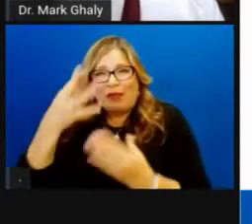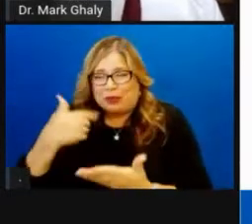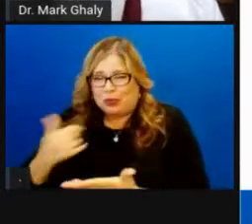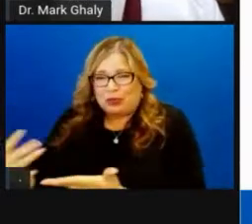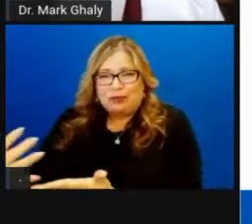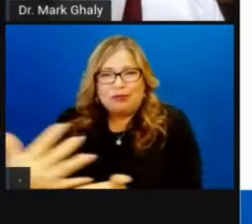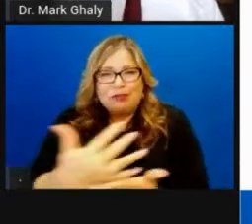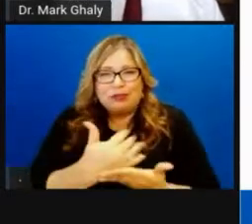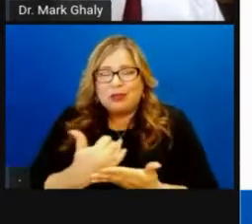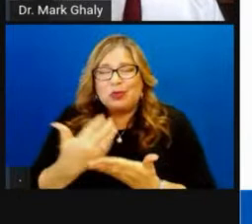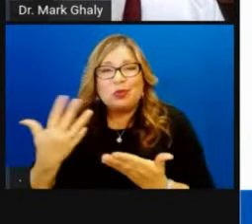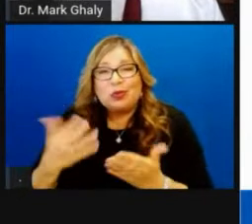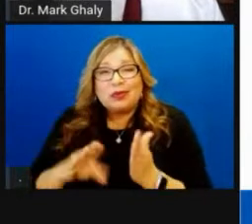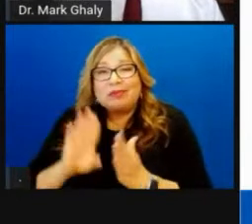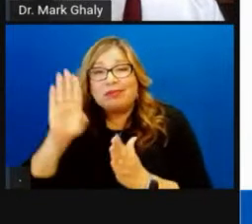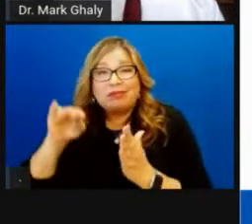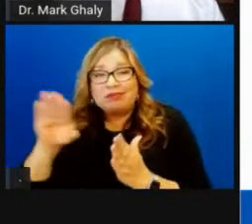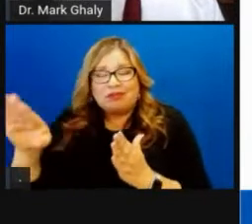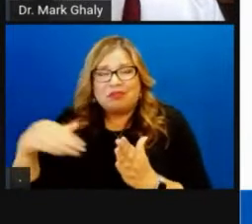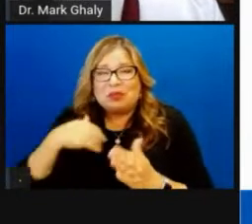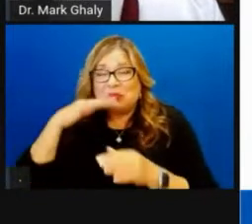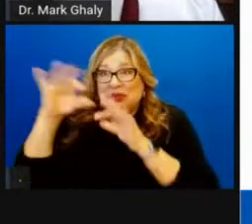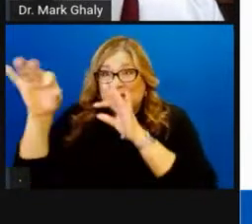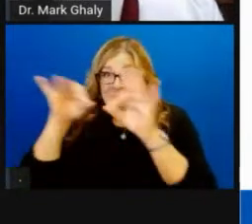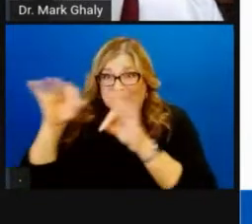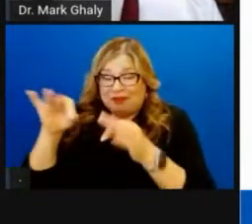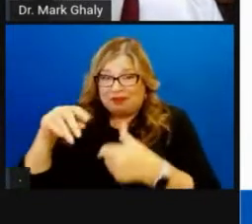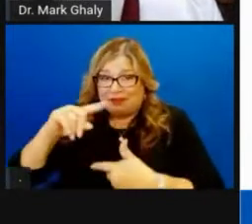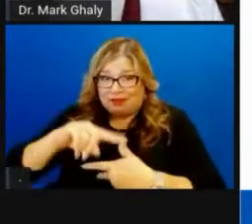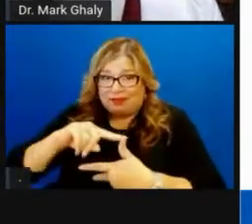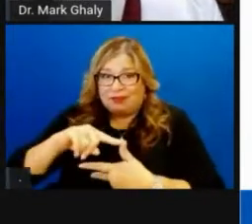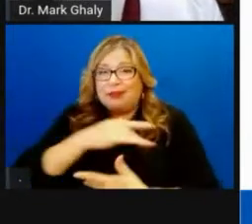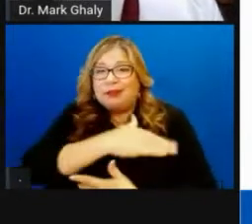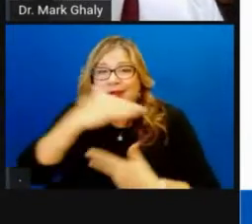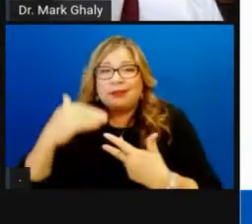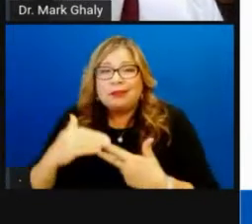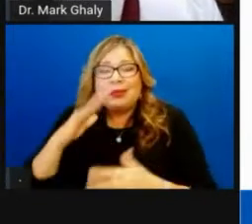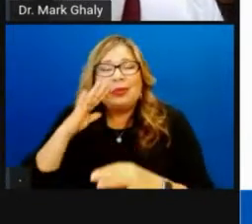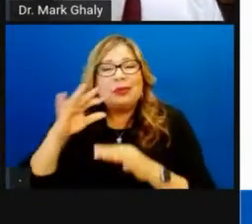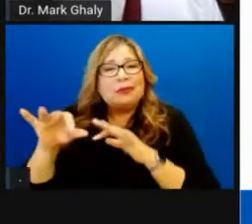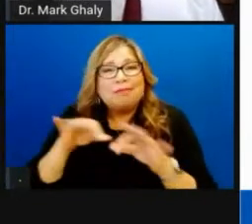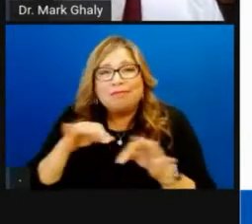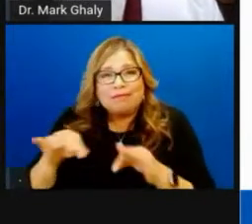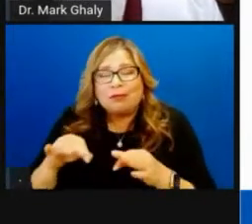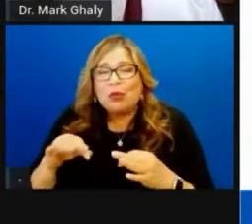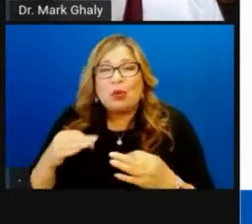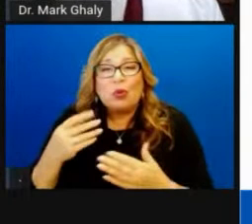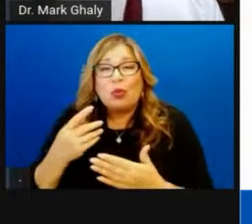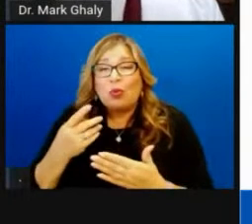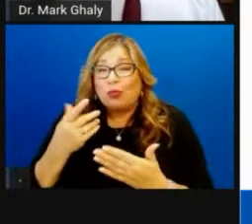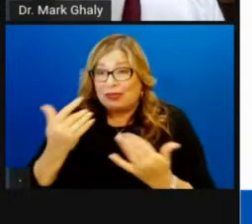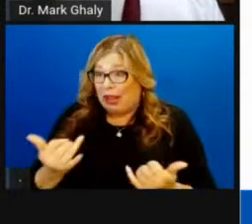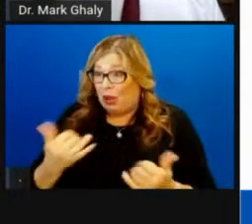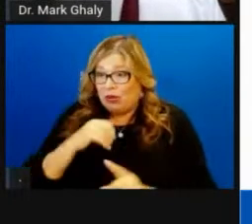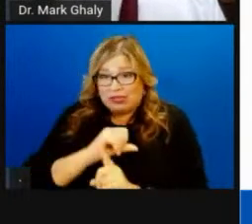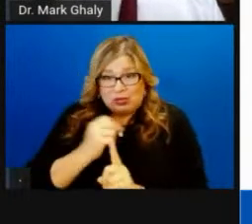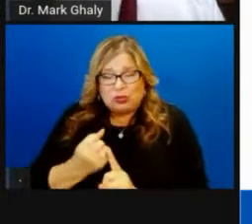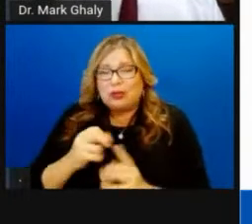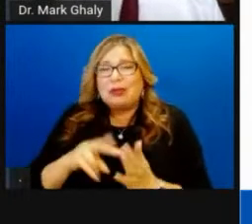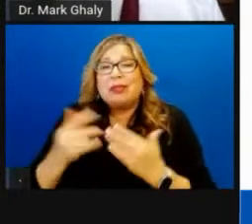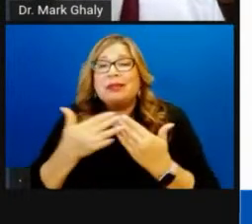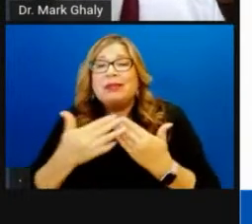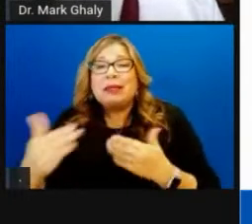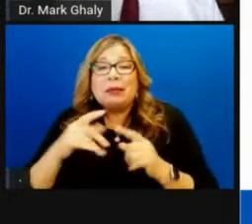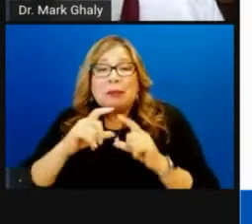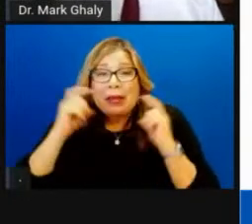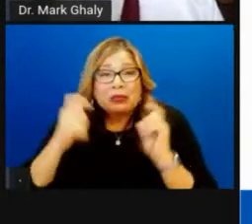That should tee up and set up explanation of where we are and where we're going with state masking requirements. And then lastly,